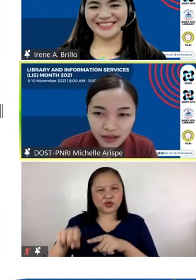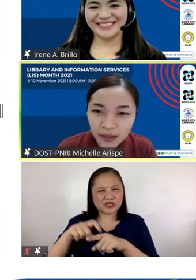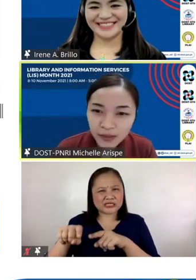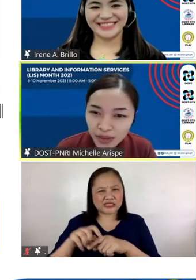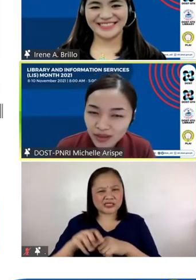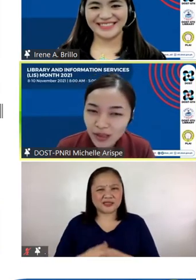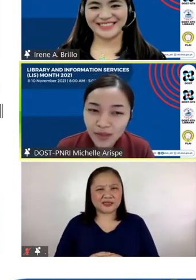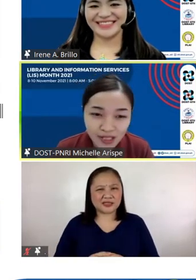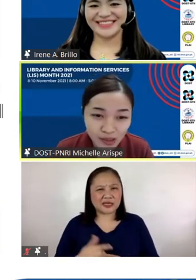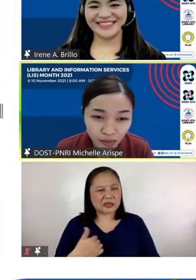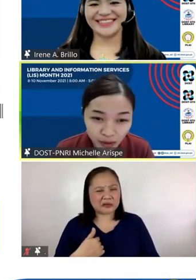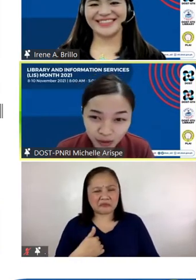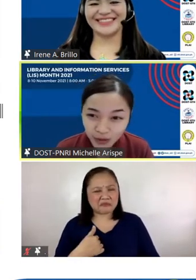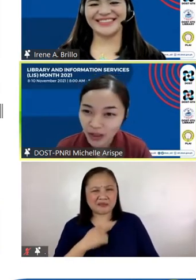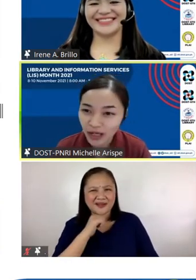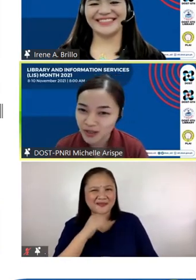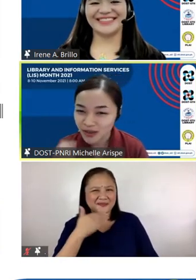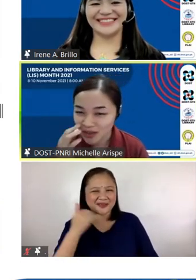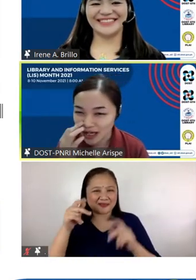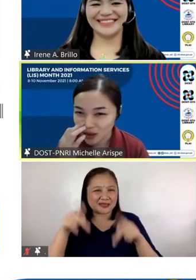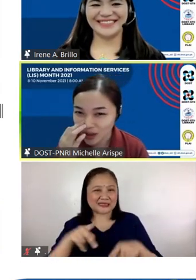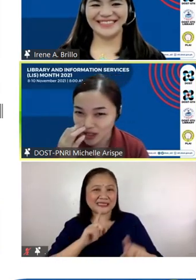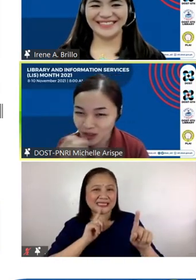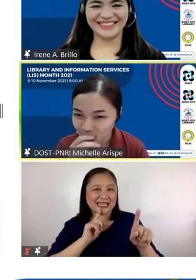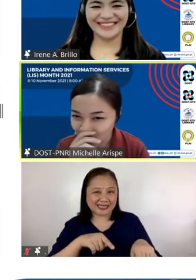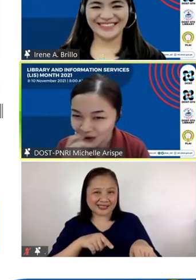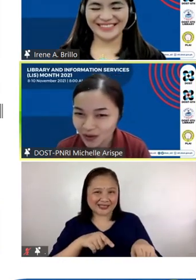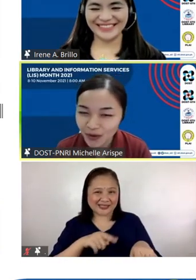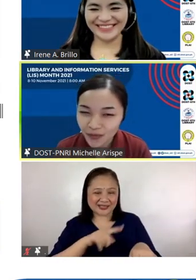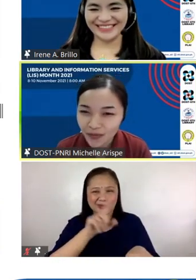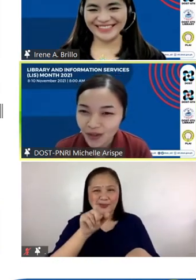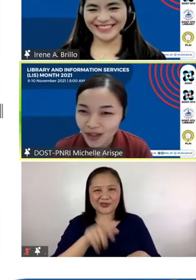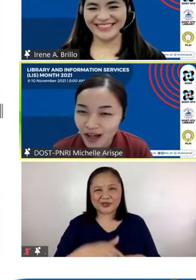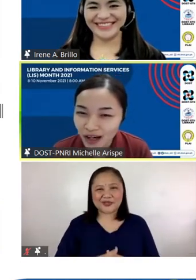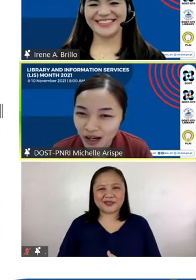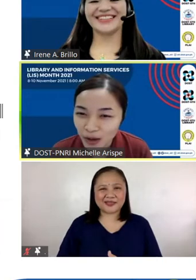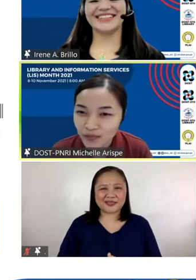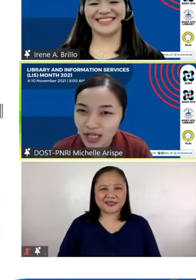I might not be the best person to answer that question, no?